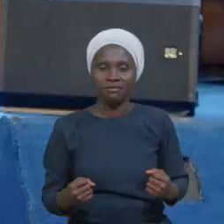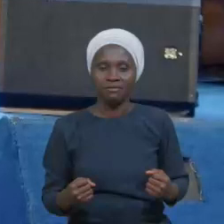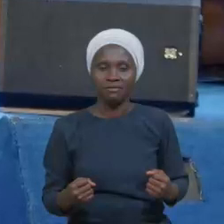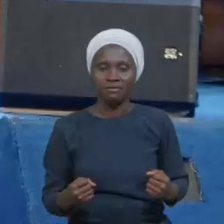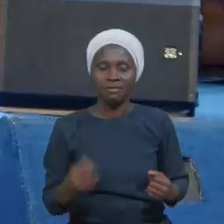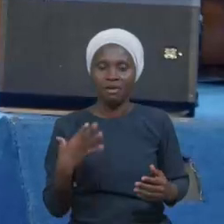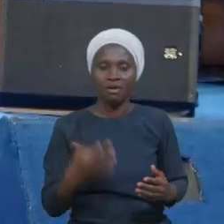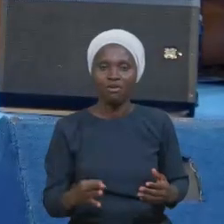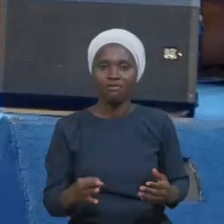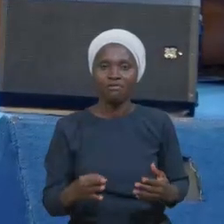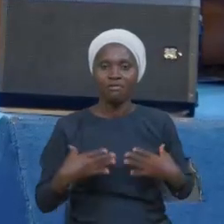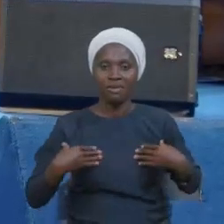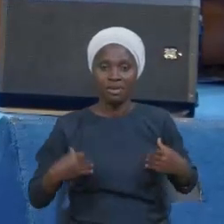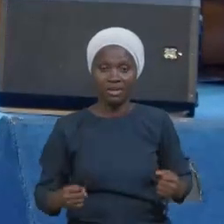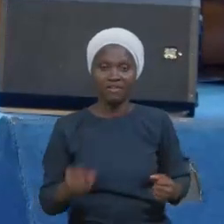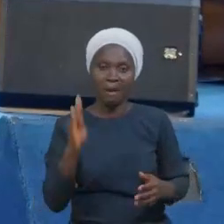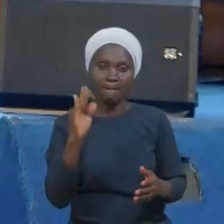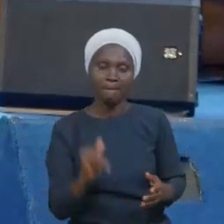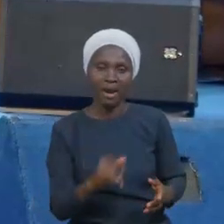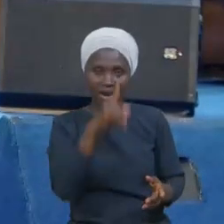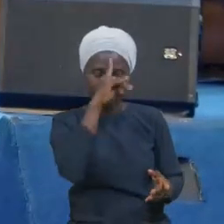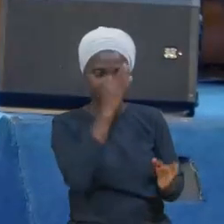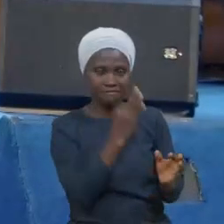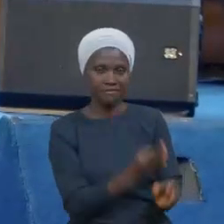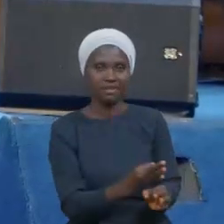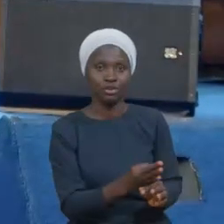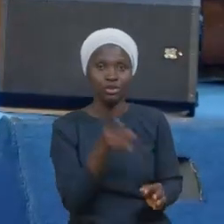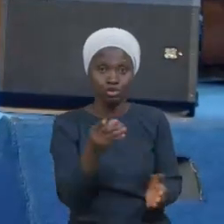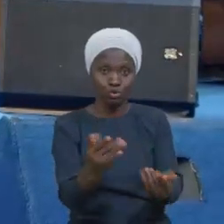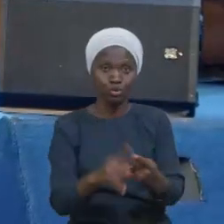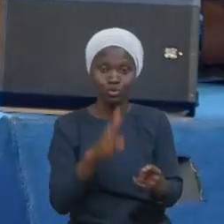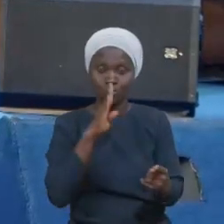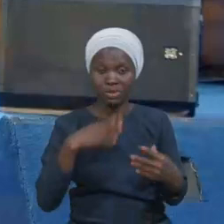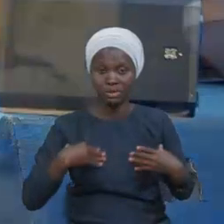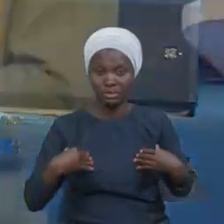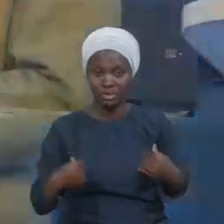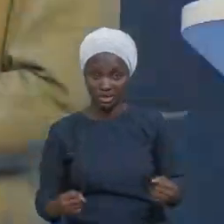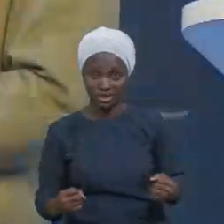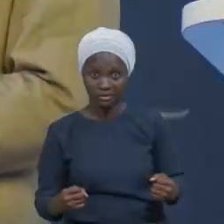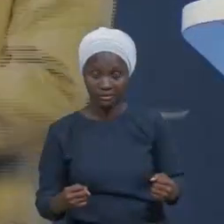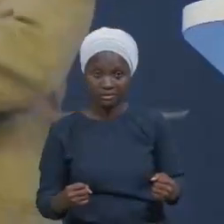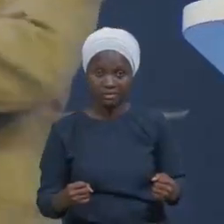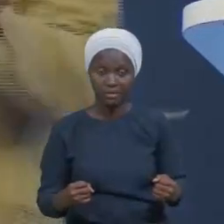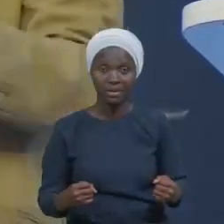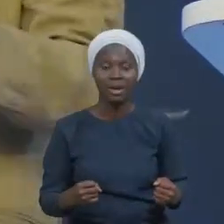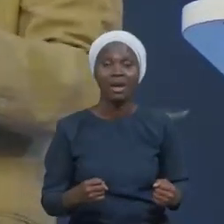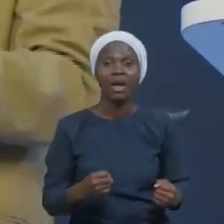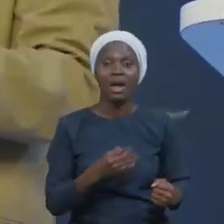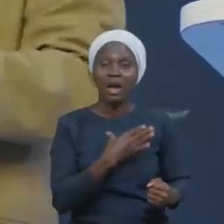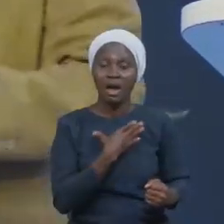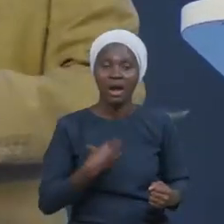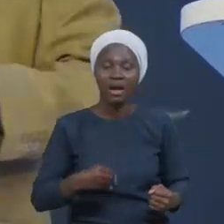all, for all seekers of relief. You want to be relieved and set free,